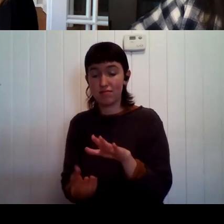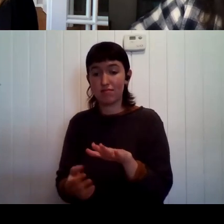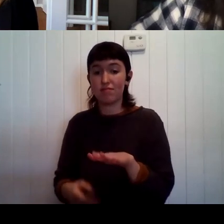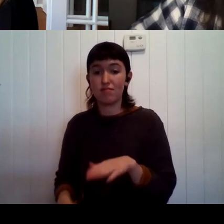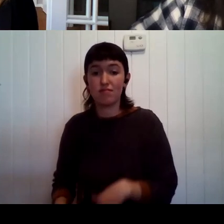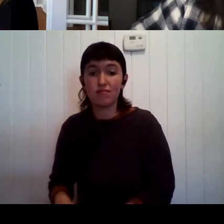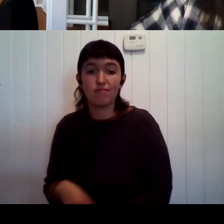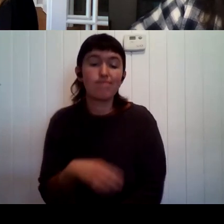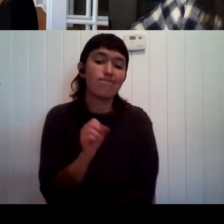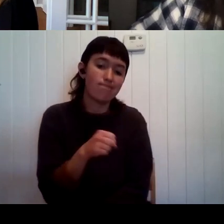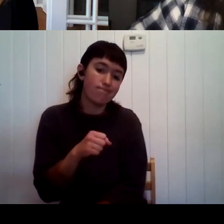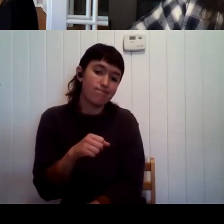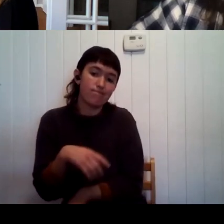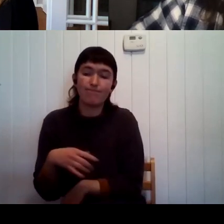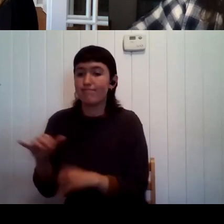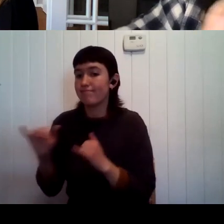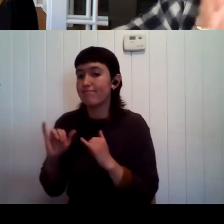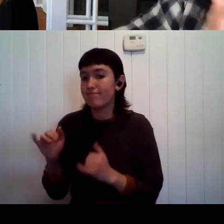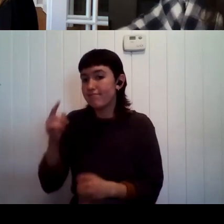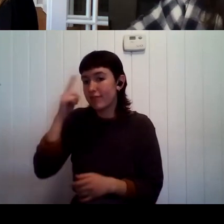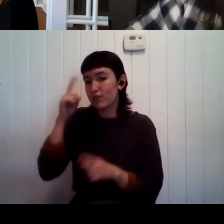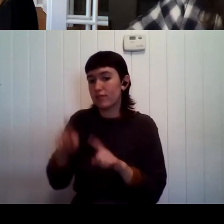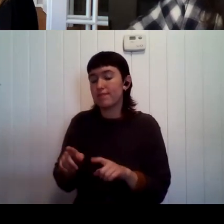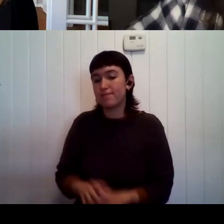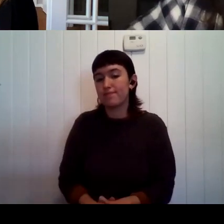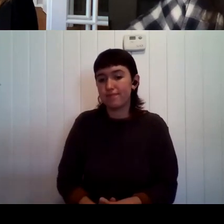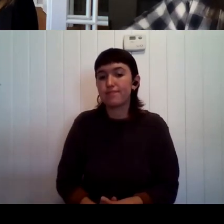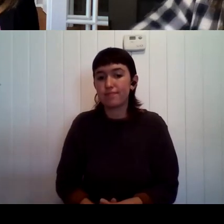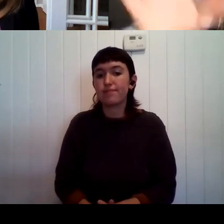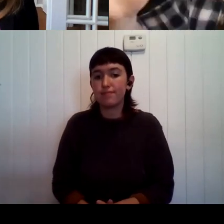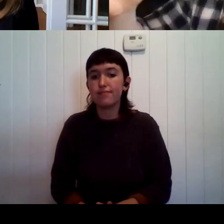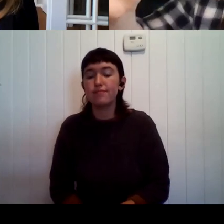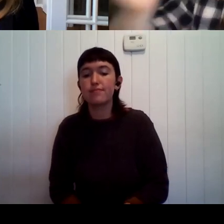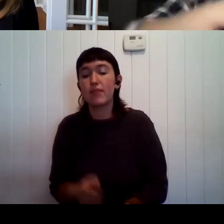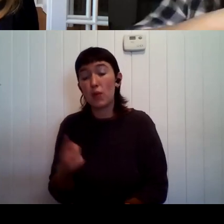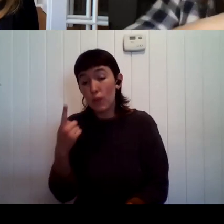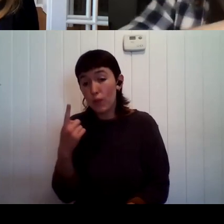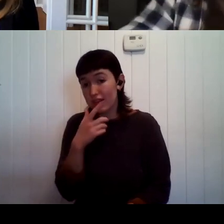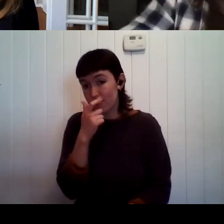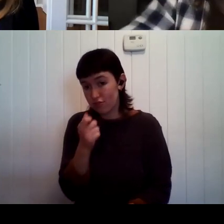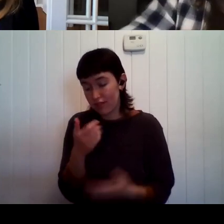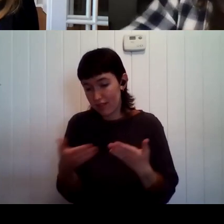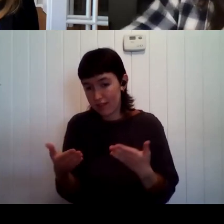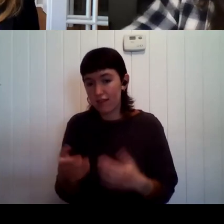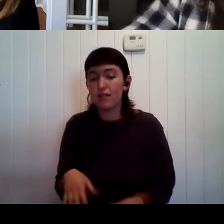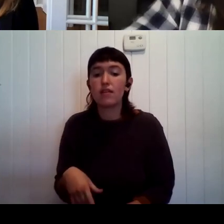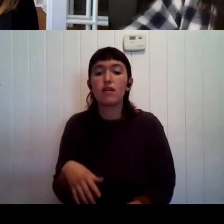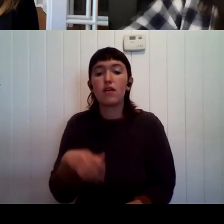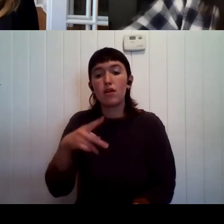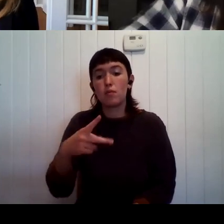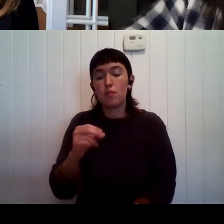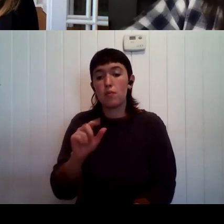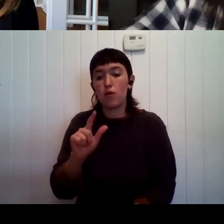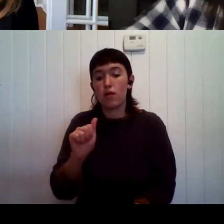Yeah. Me too. Although here's one interesting thing. Polar bears are starting to mate with brown bears and create,